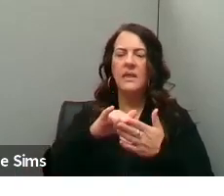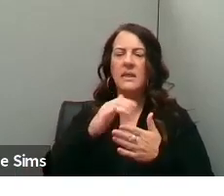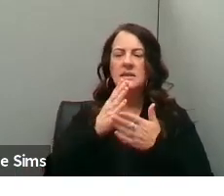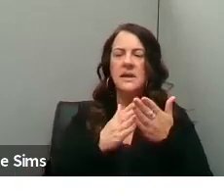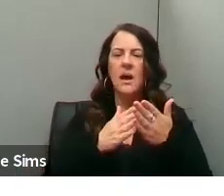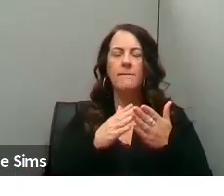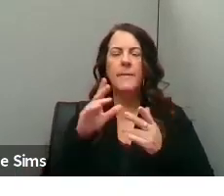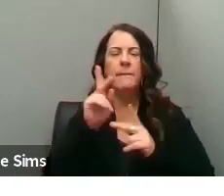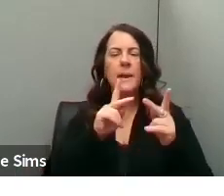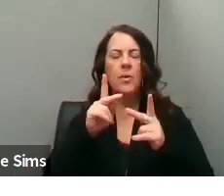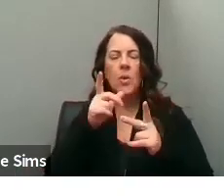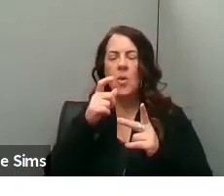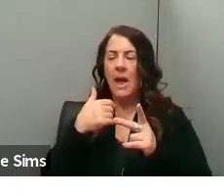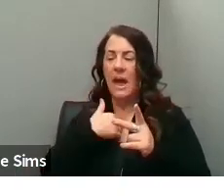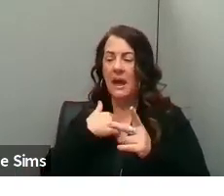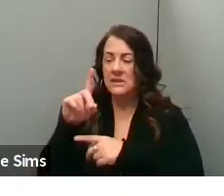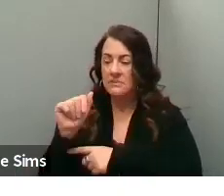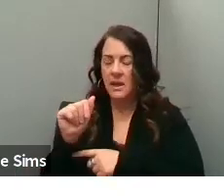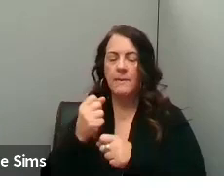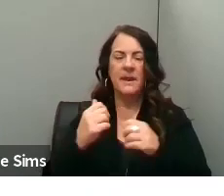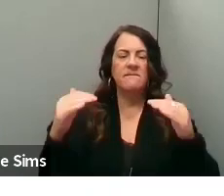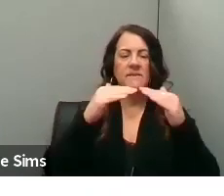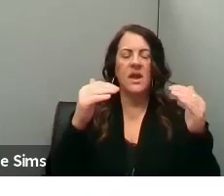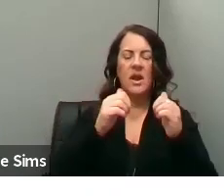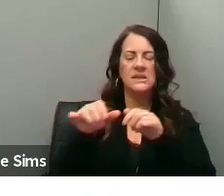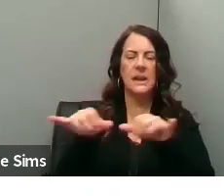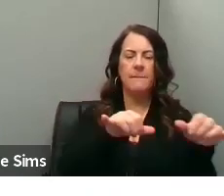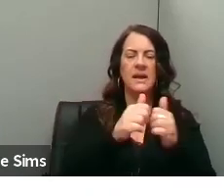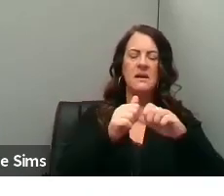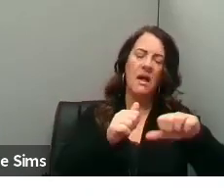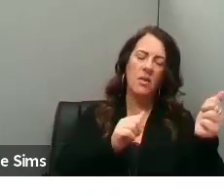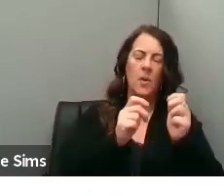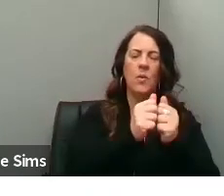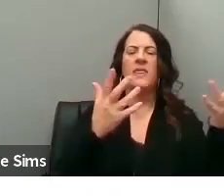And Aisha and Stephen will talk more about that. Next slide.